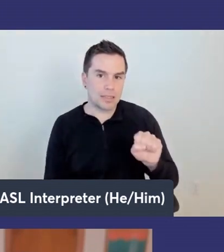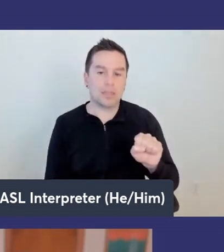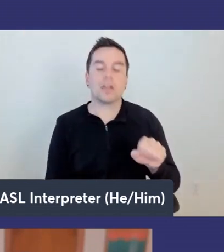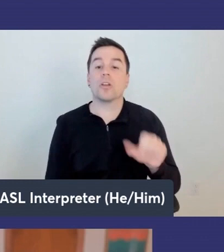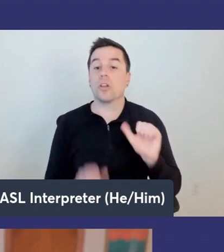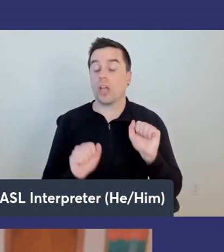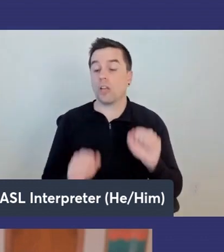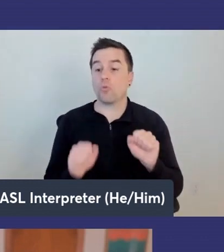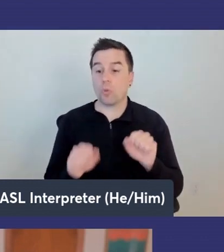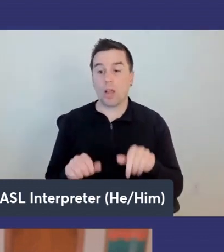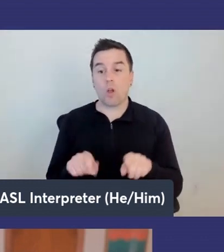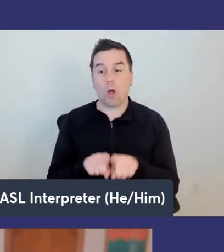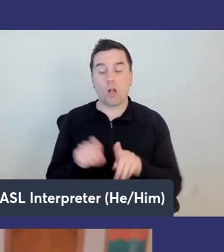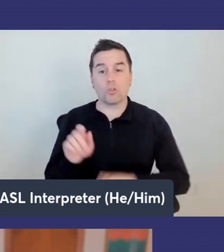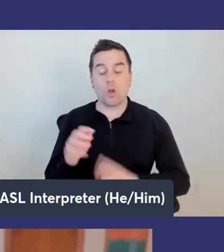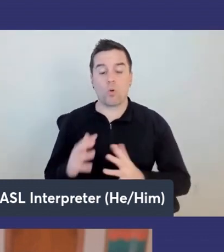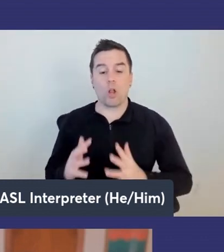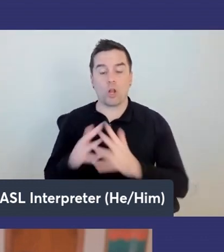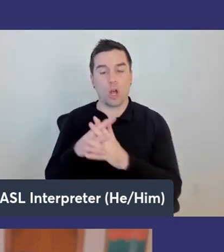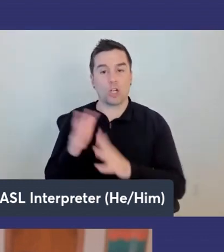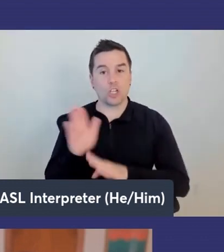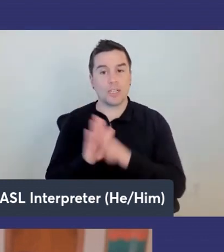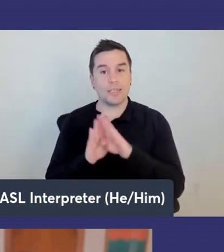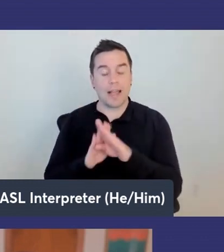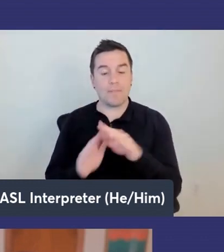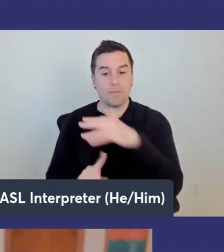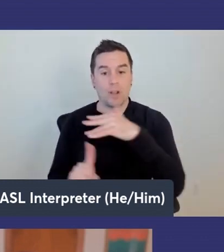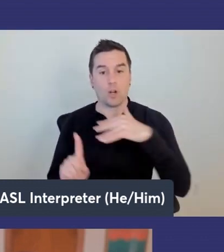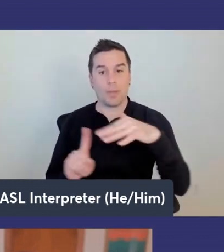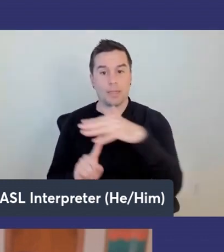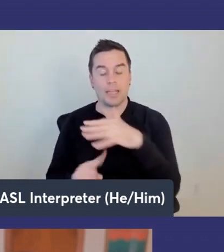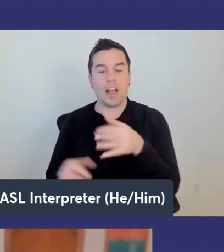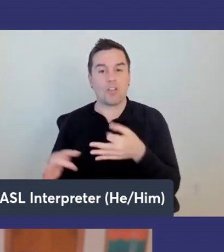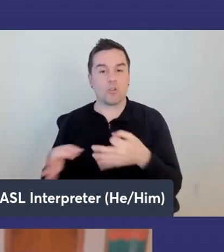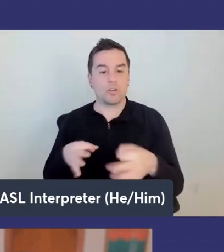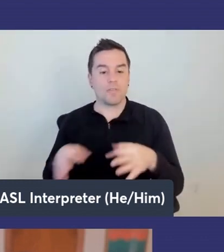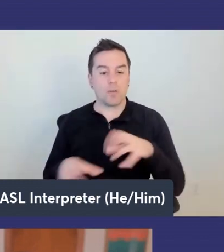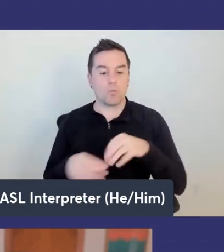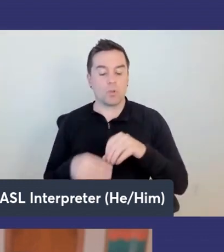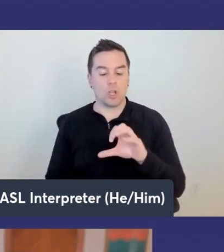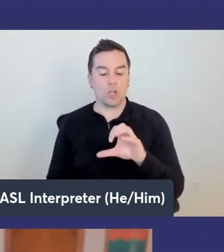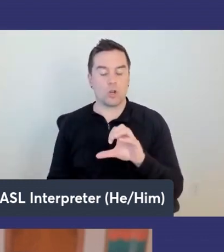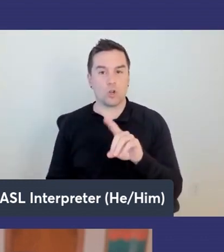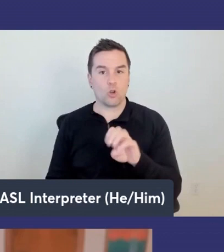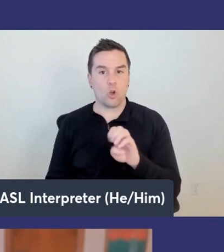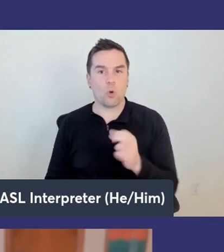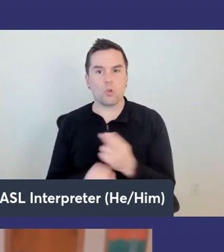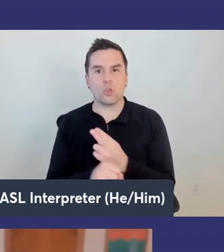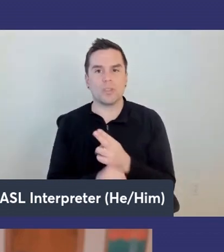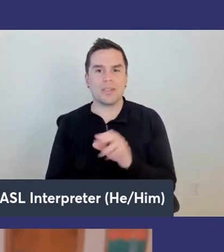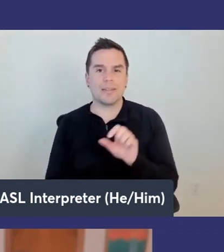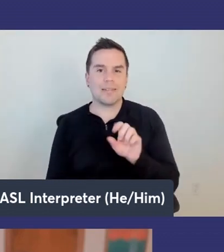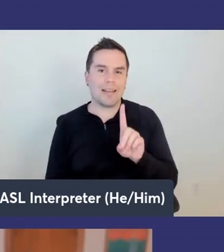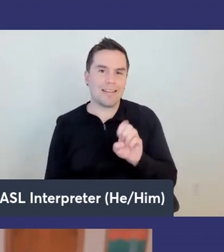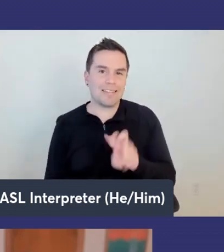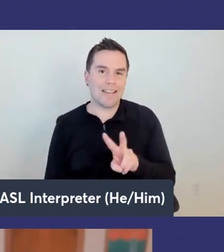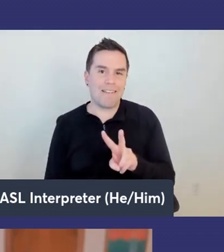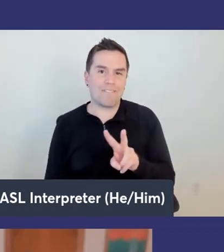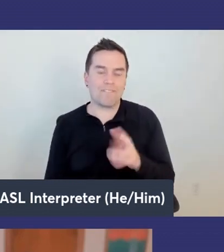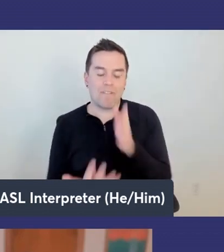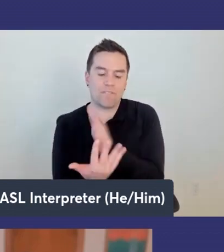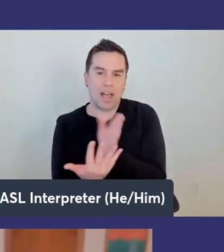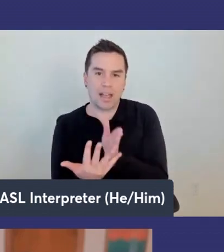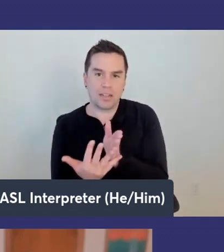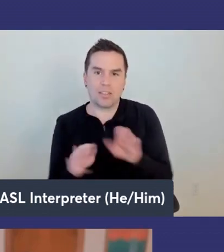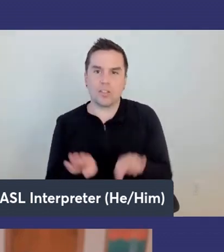environment. And those are defined in code using a dev file, which is sort of an open standard that's developing, and